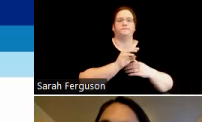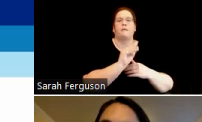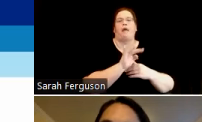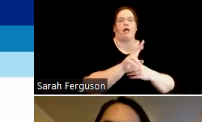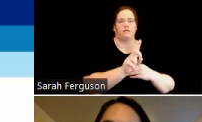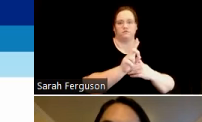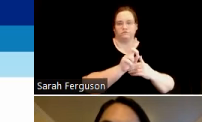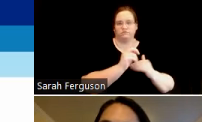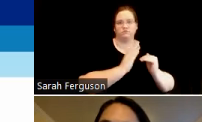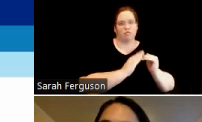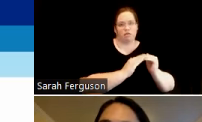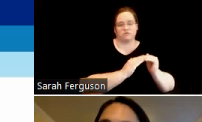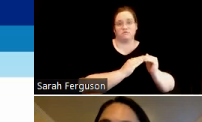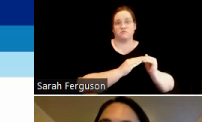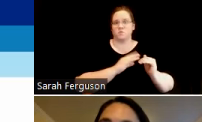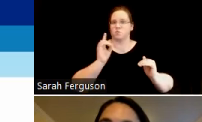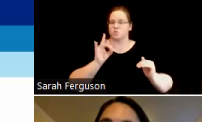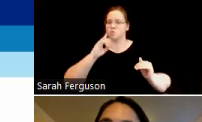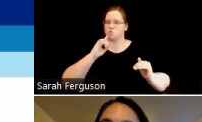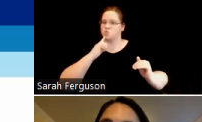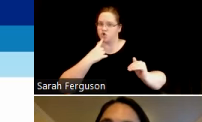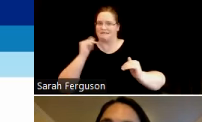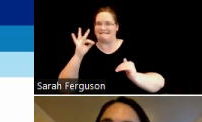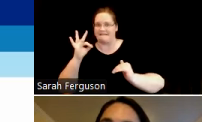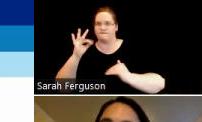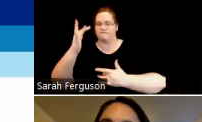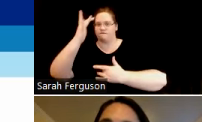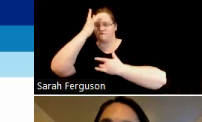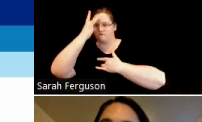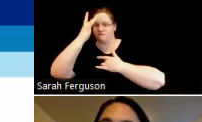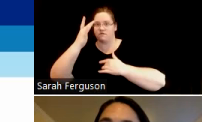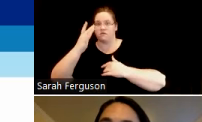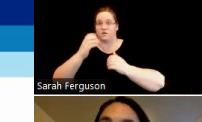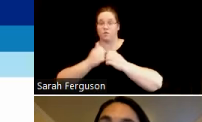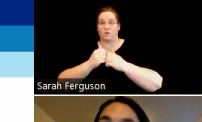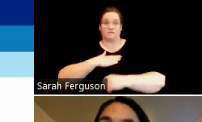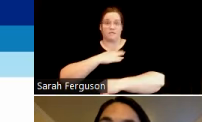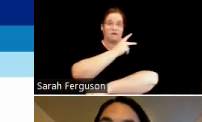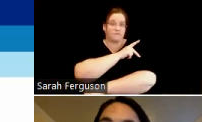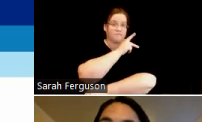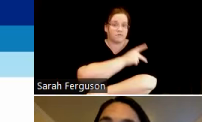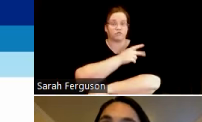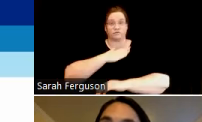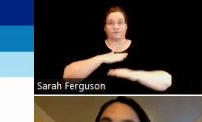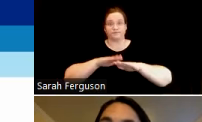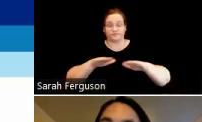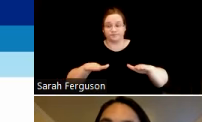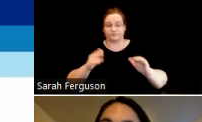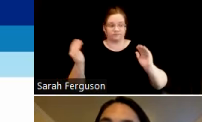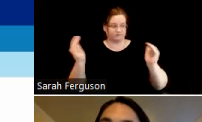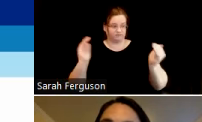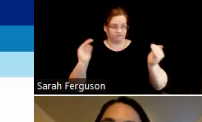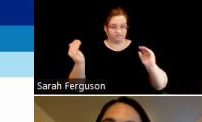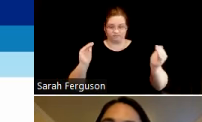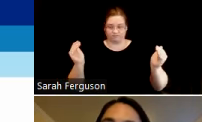myocarditis caused by COVID-19. So when I weigh this risk and benefit for my patients, and when I weigh it for my own children, the